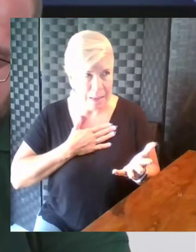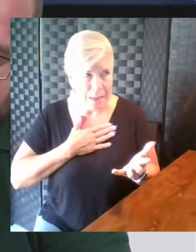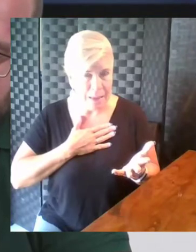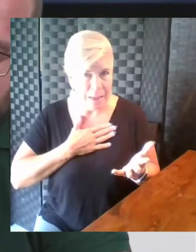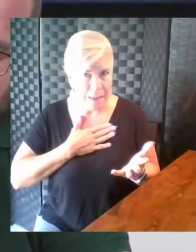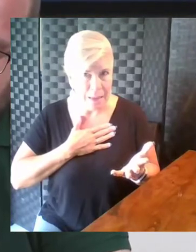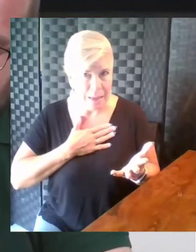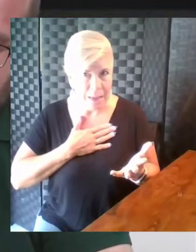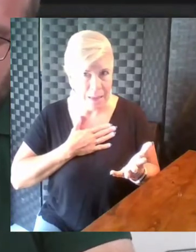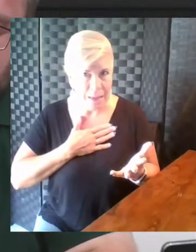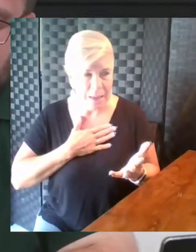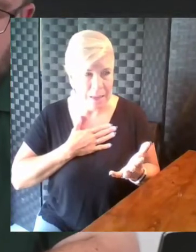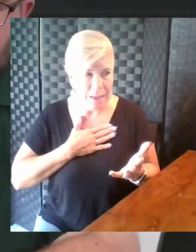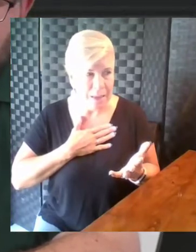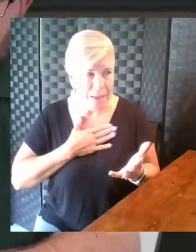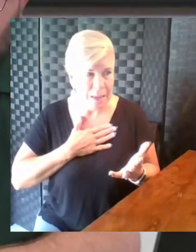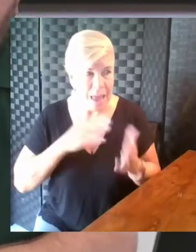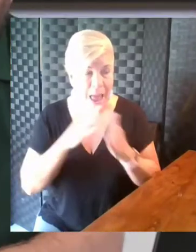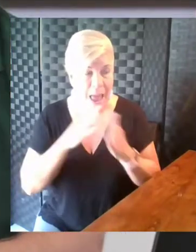house.